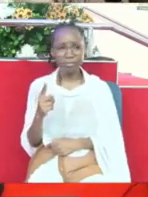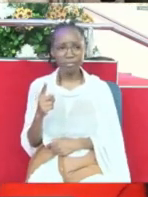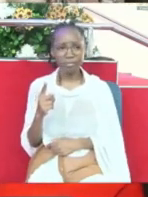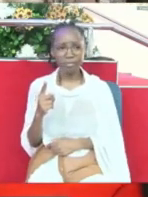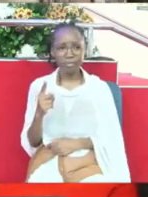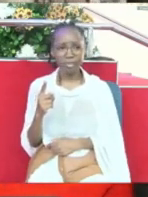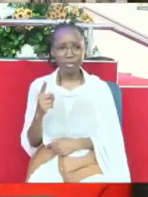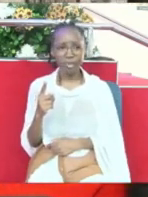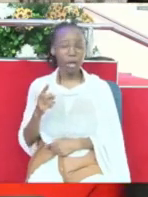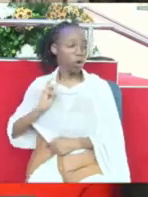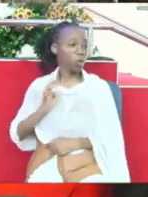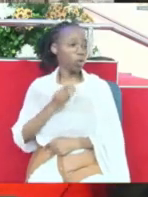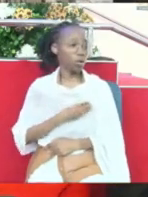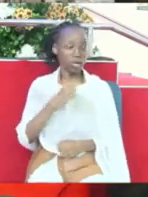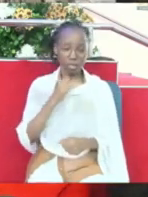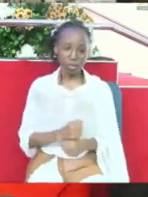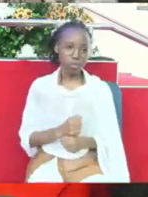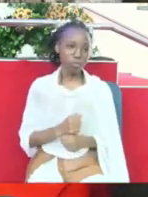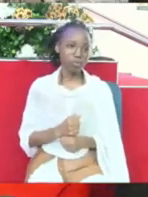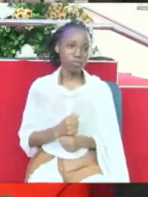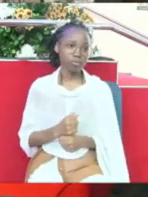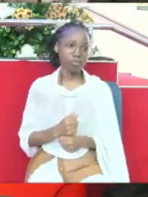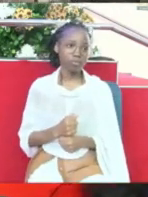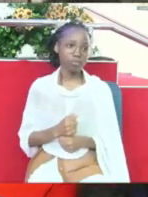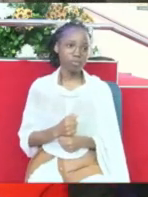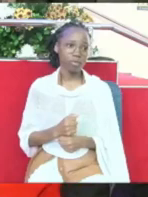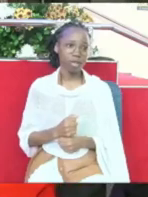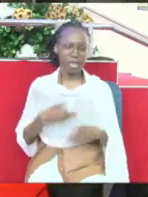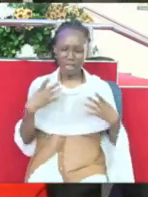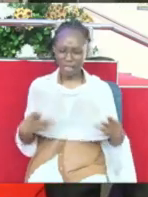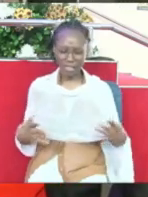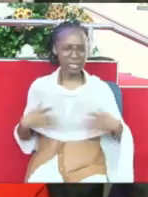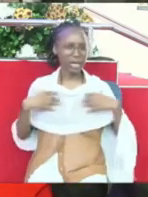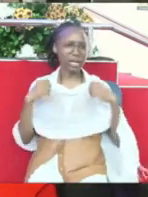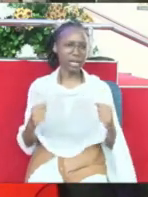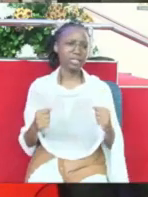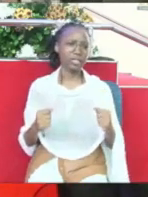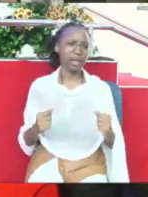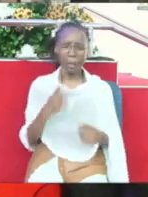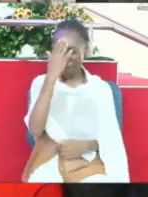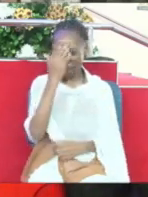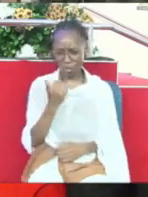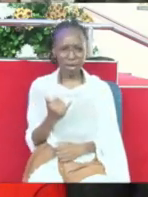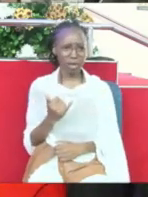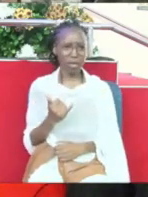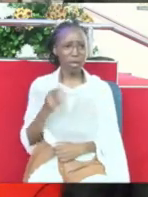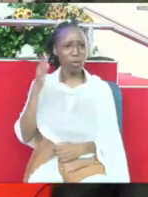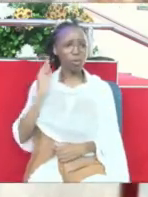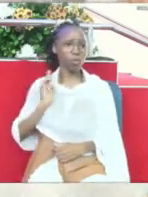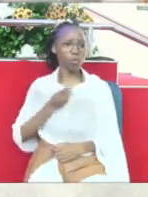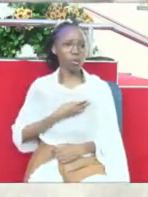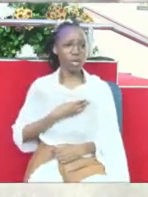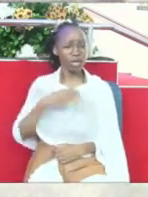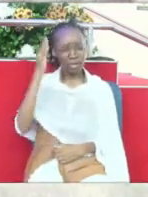That we are doing this exploit. Kwamba tunafanya haya mambo makuu. Because we know our God. Kwa sababu tunamjua Mungu wetu. As we come